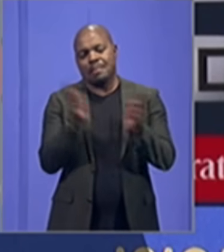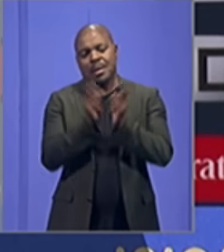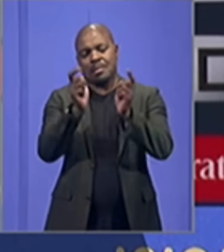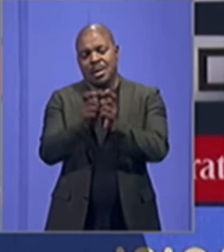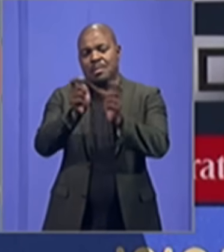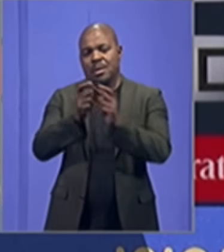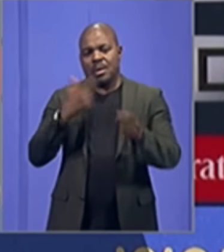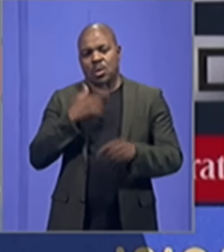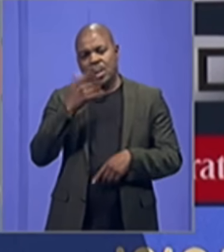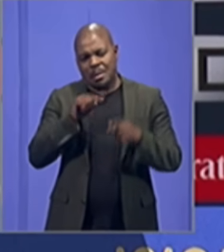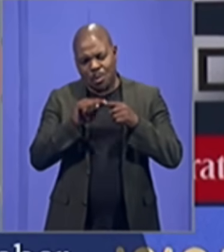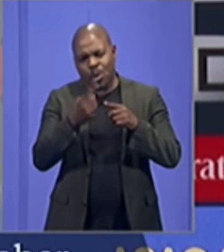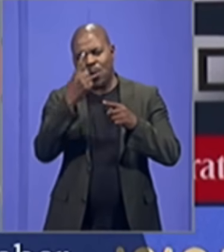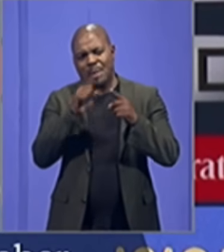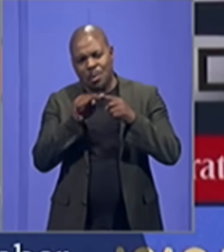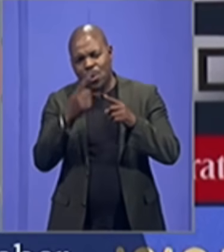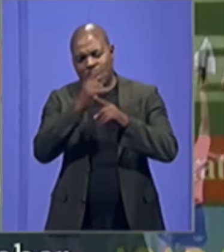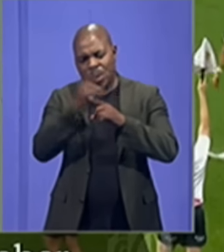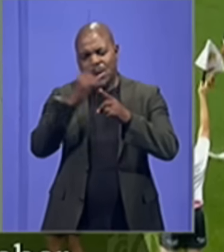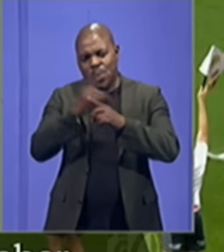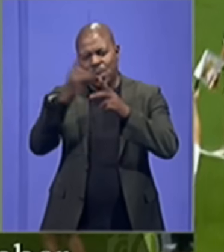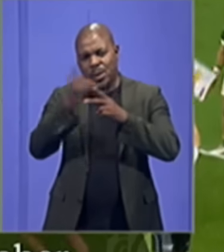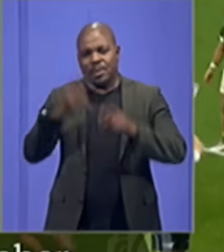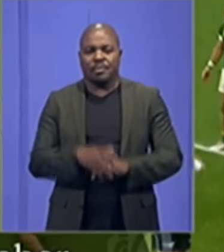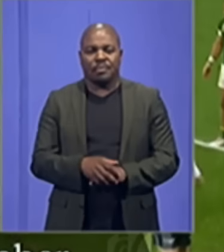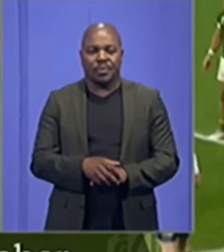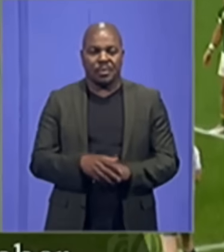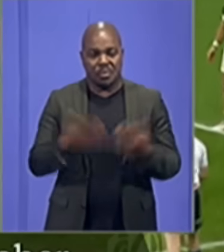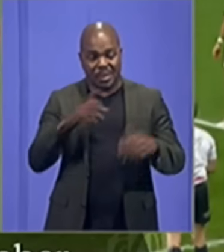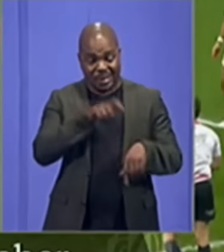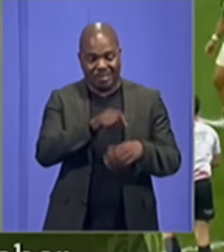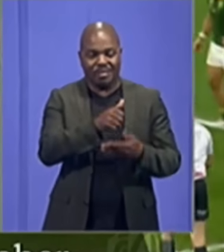with 3 1-point victories we needed that and that drove us.